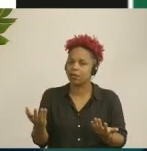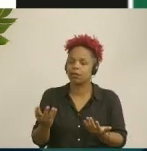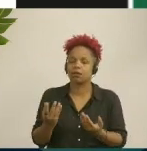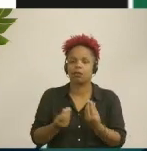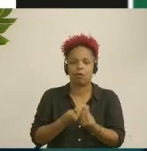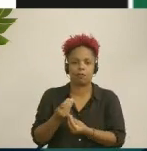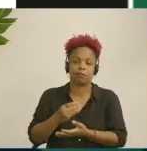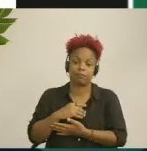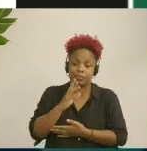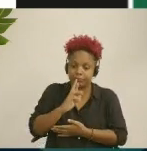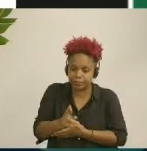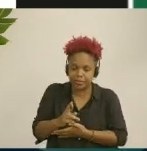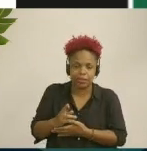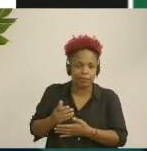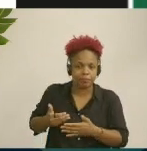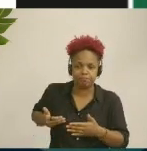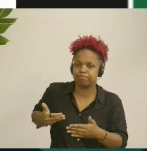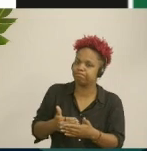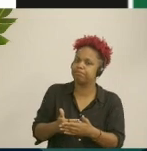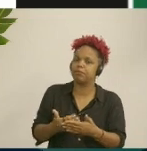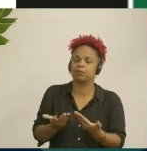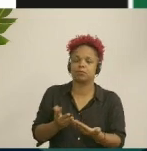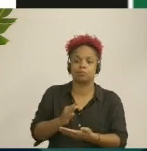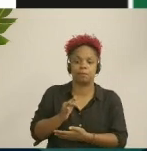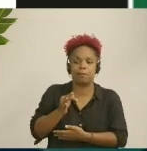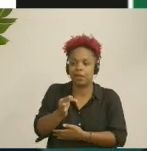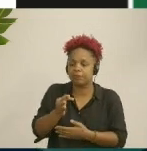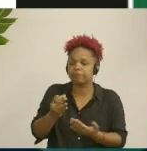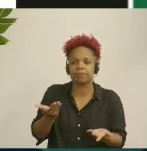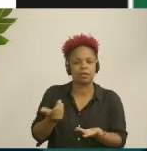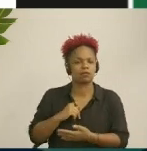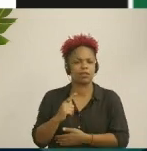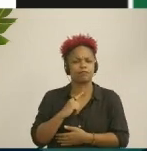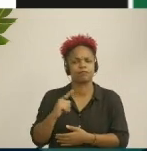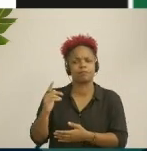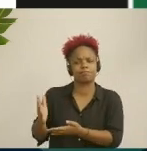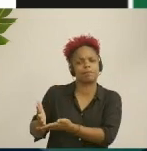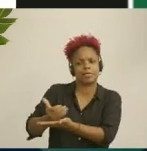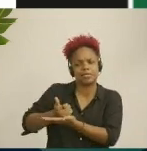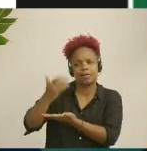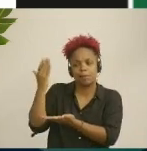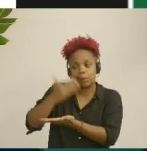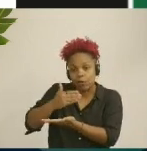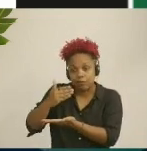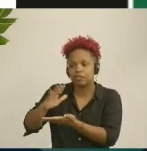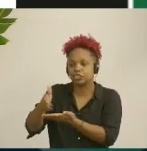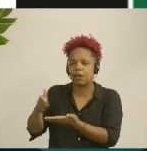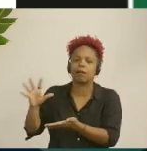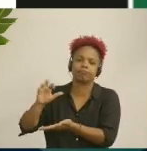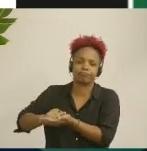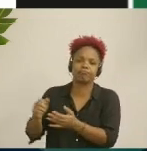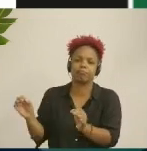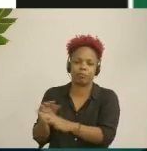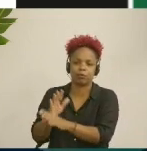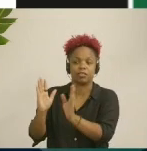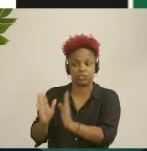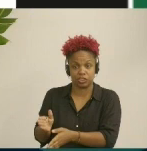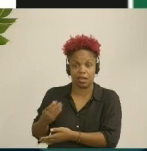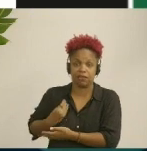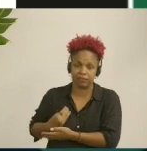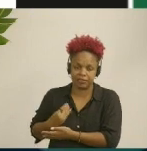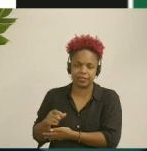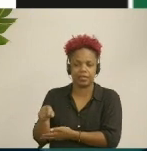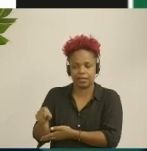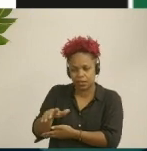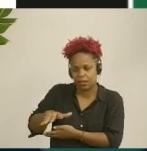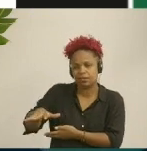on contextualizing the stock of existing evidence, both domestic and global, for a given decision in an equity sensitive way.